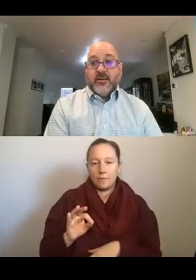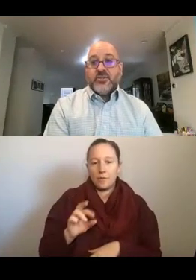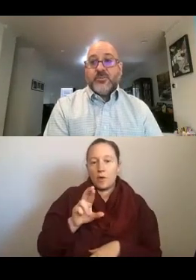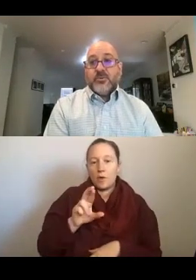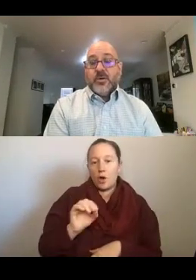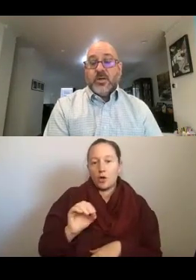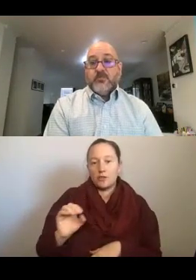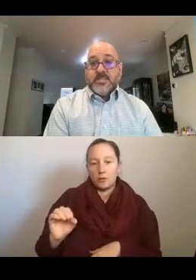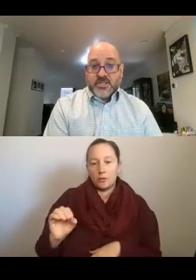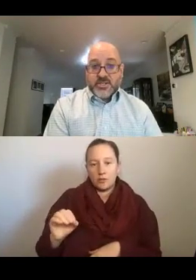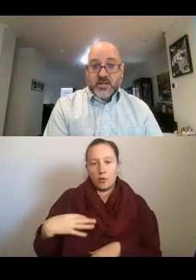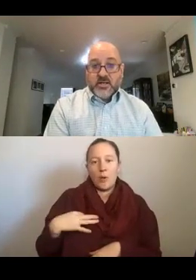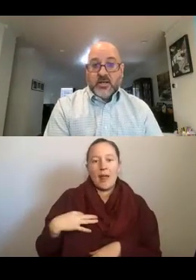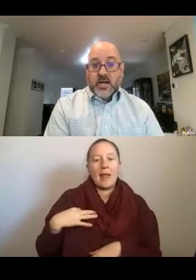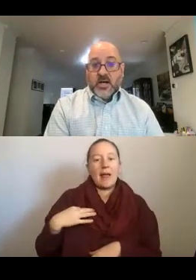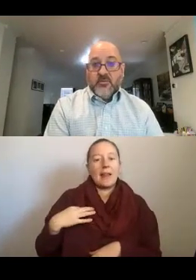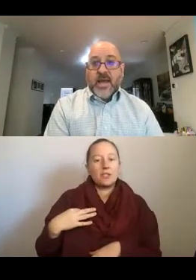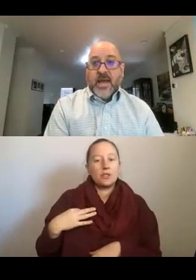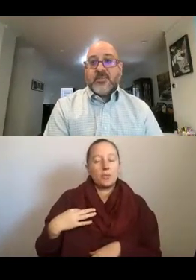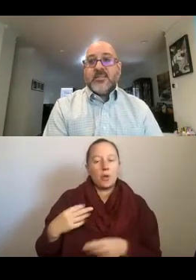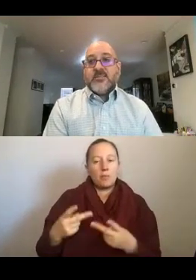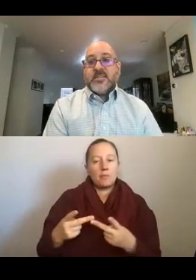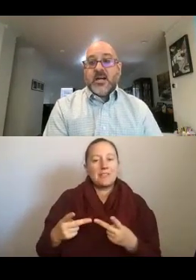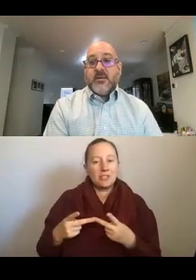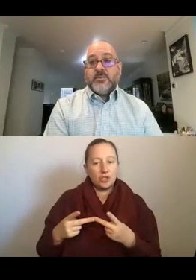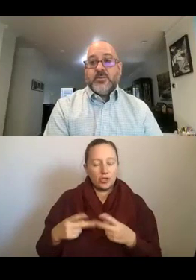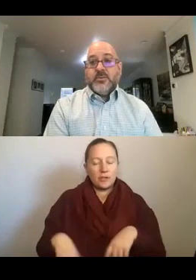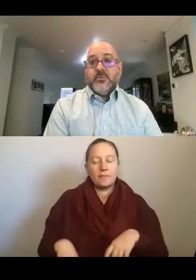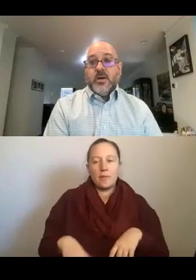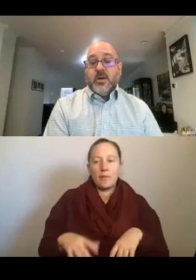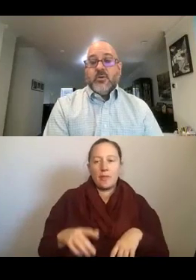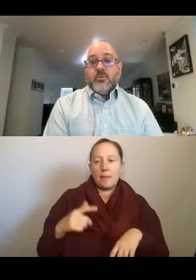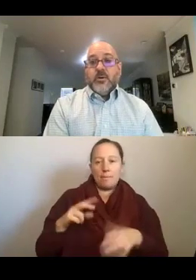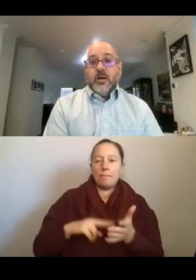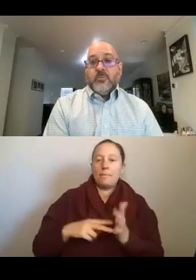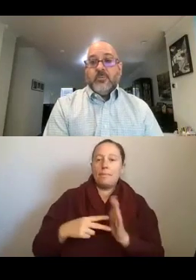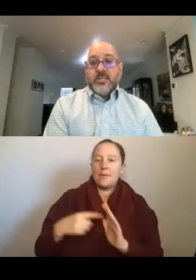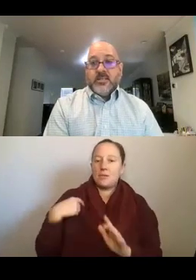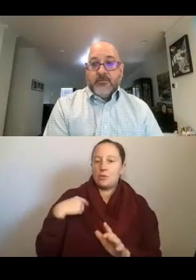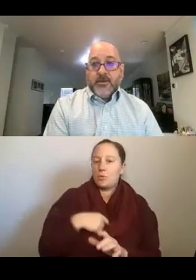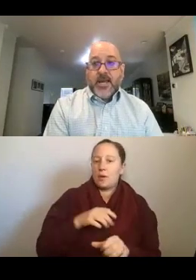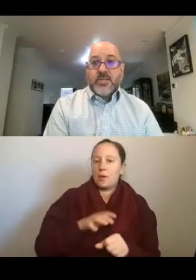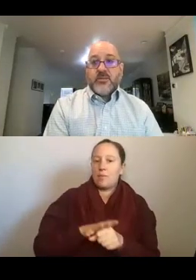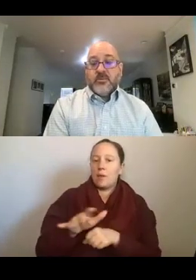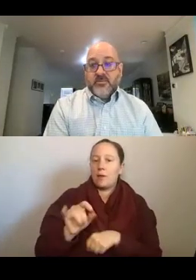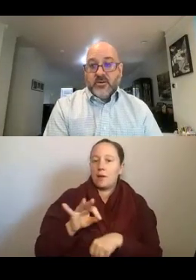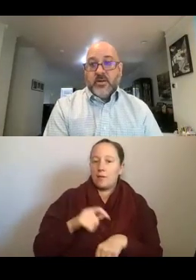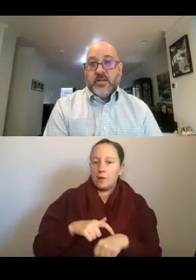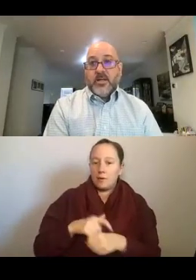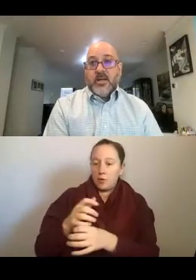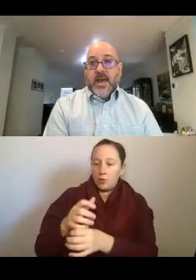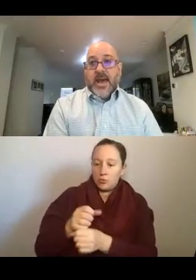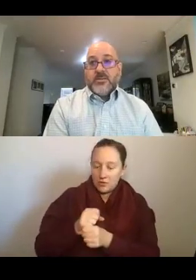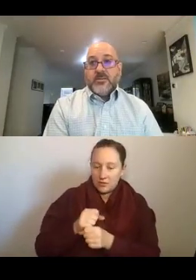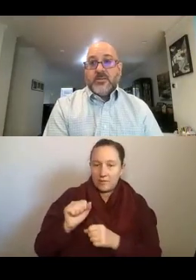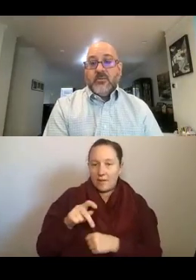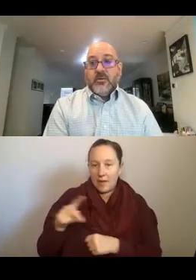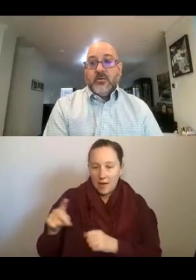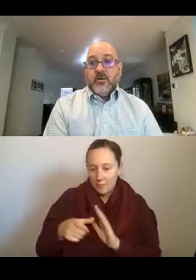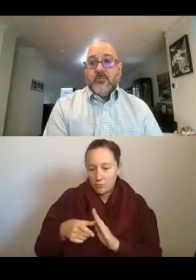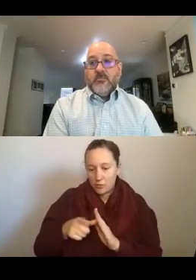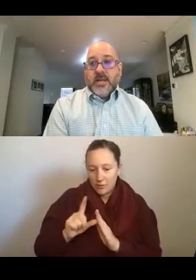R00 eligible position. That gives us enough time to receive the application, review it,